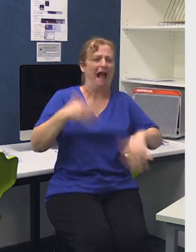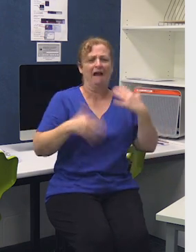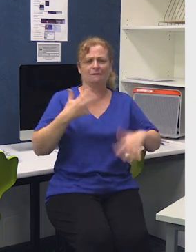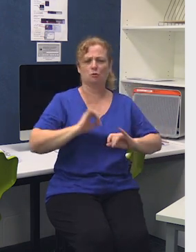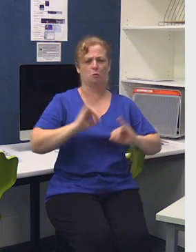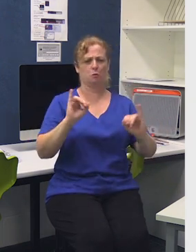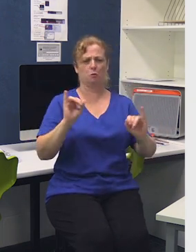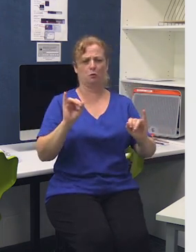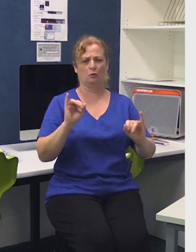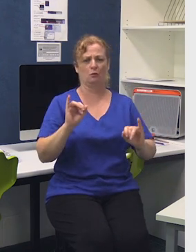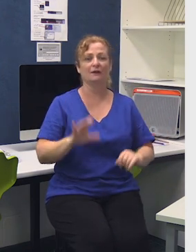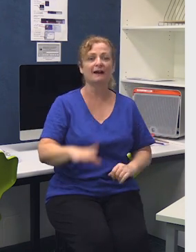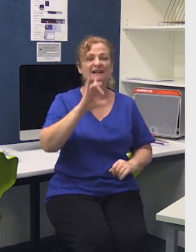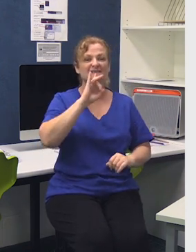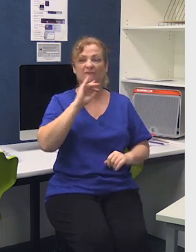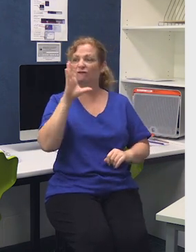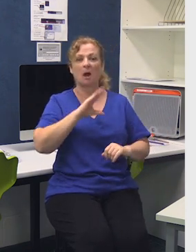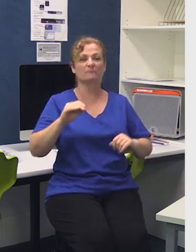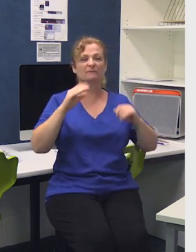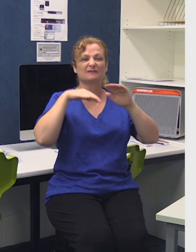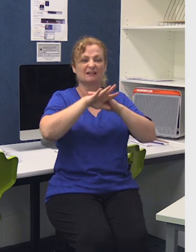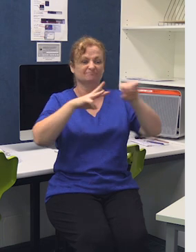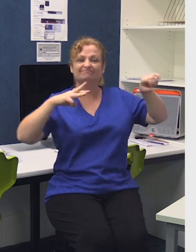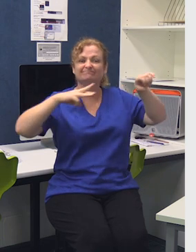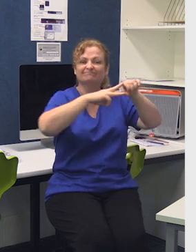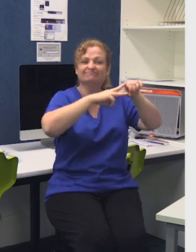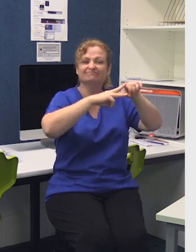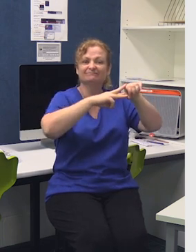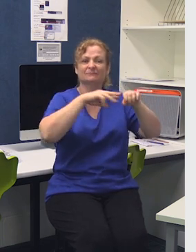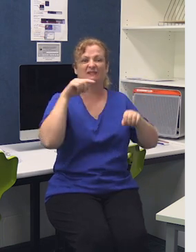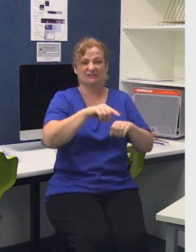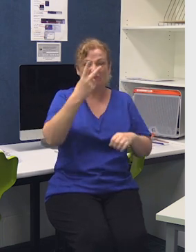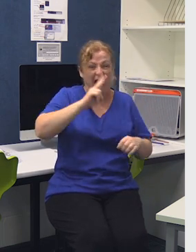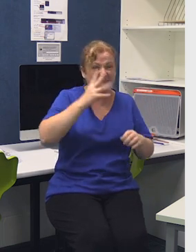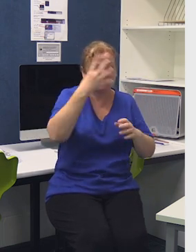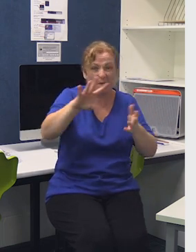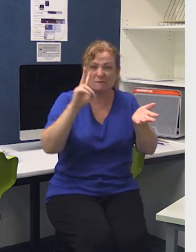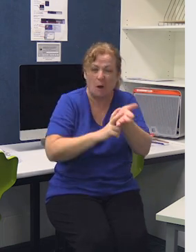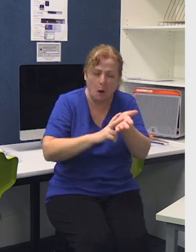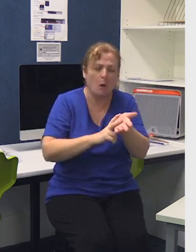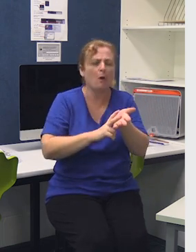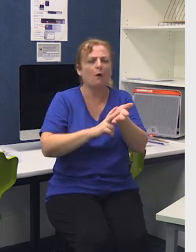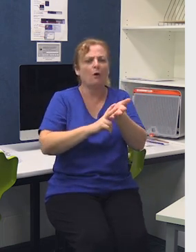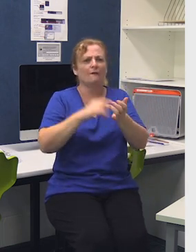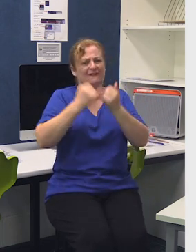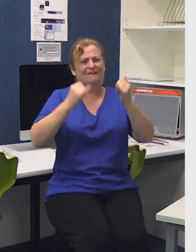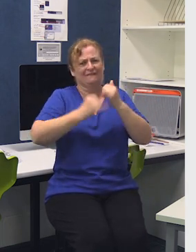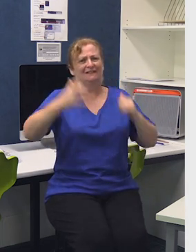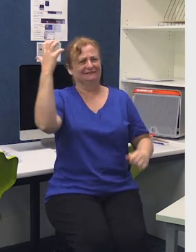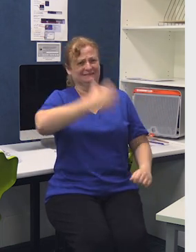The electricity that comes out of a power point is 240 volts. That's very dangerous.